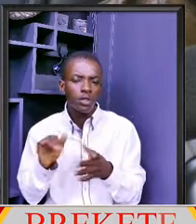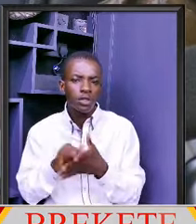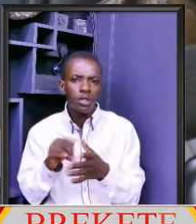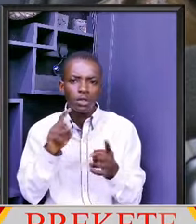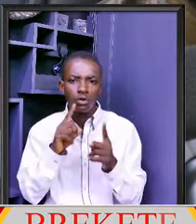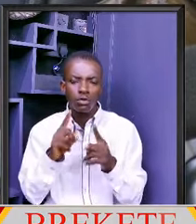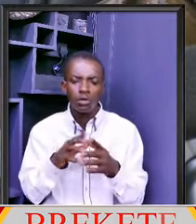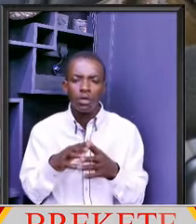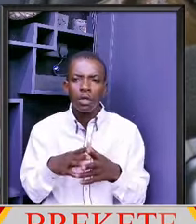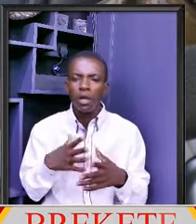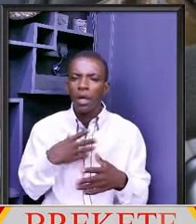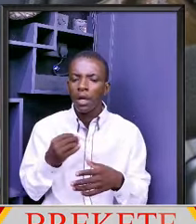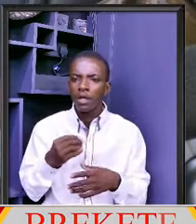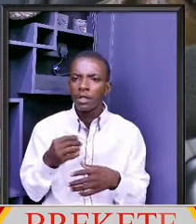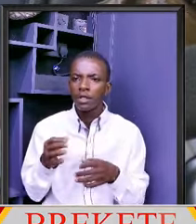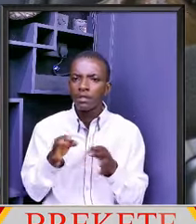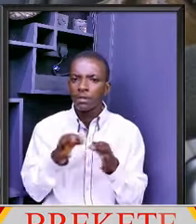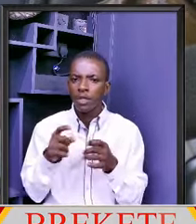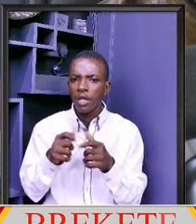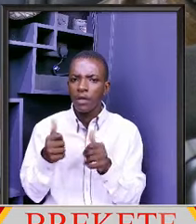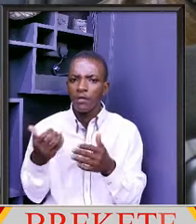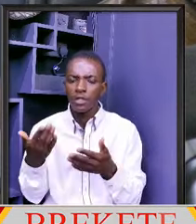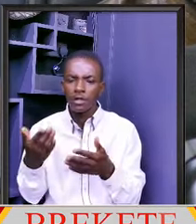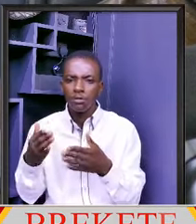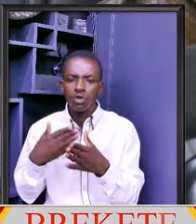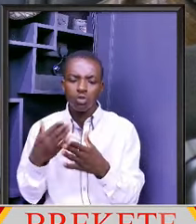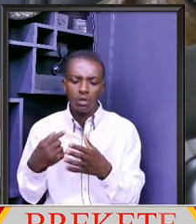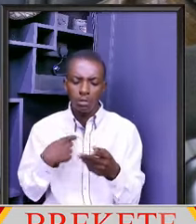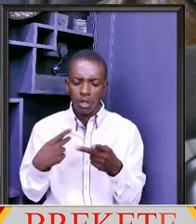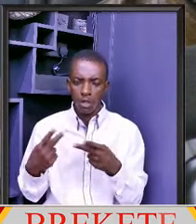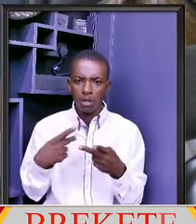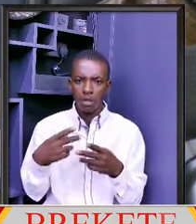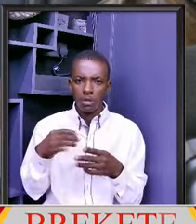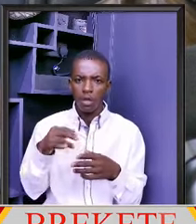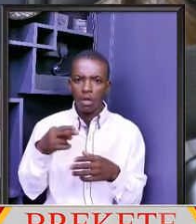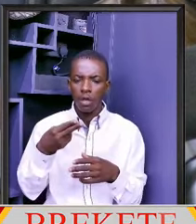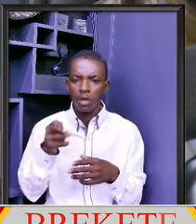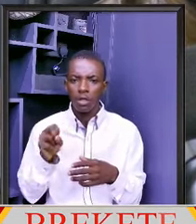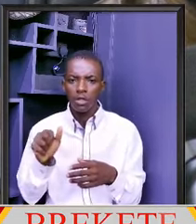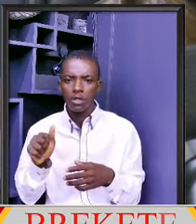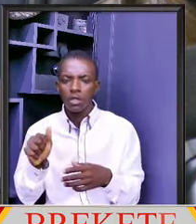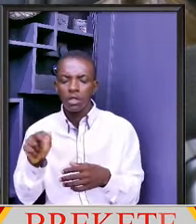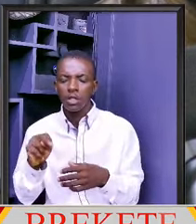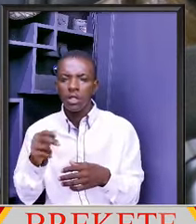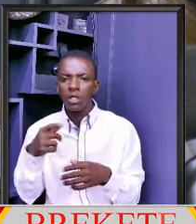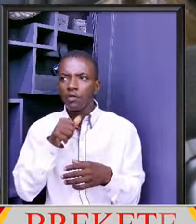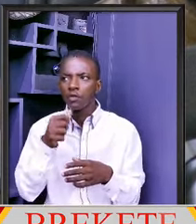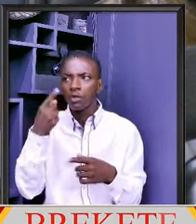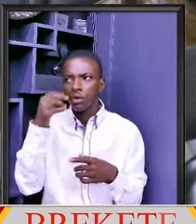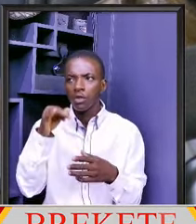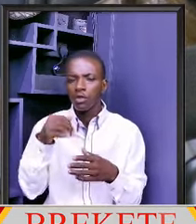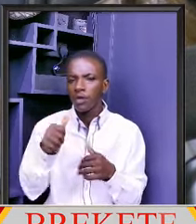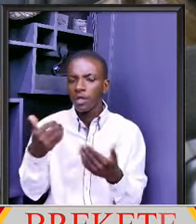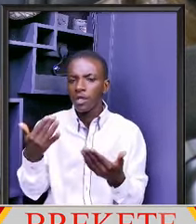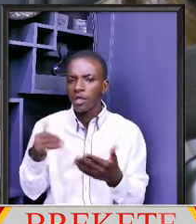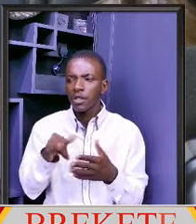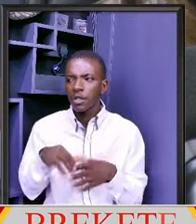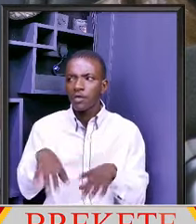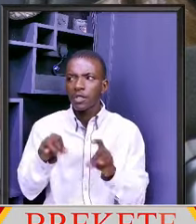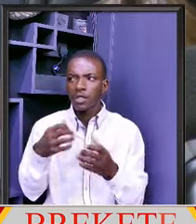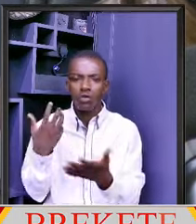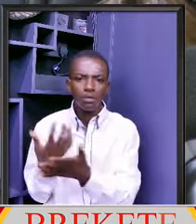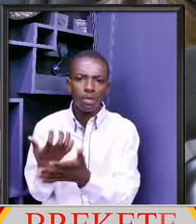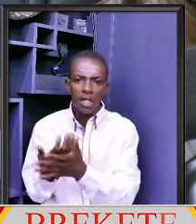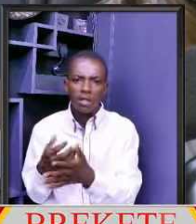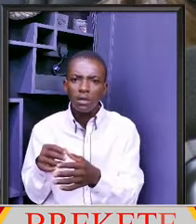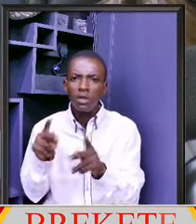talks. And I explained everything between him, me and him and Hassan. And he said, Pius, if not because of anything, I could have taken you to